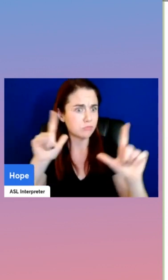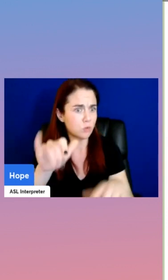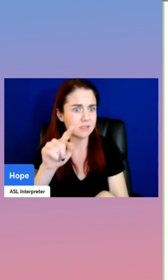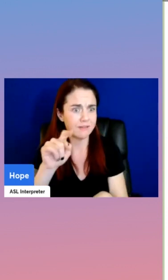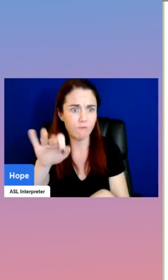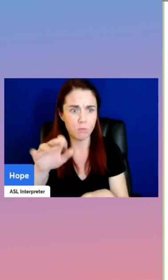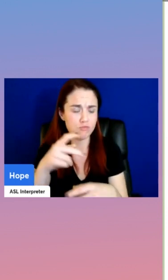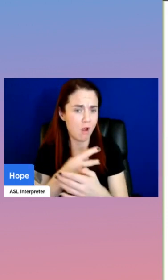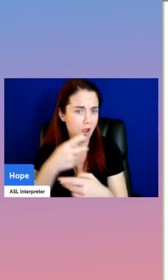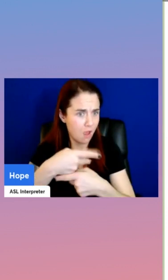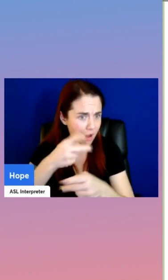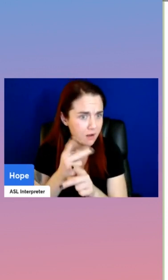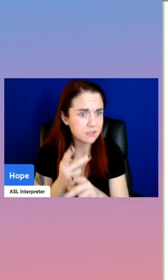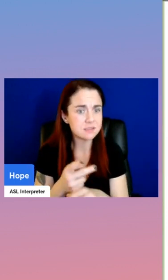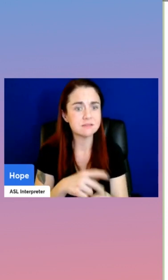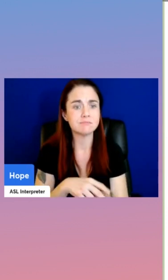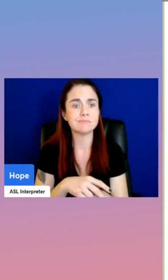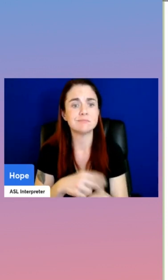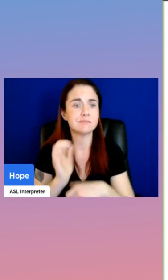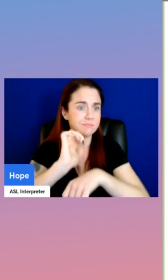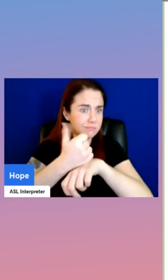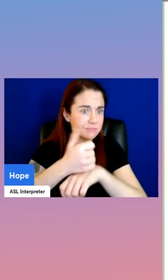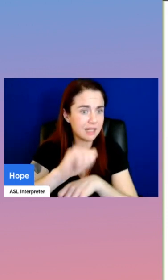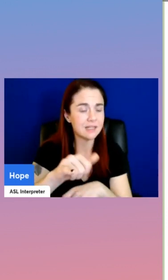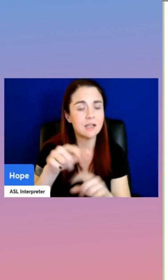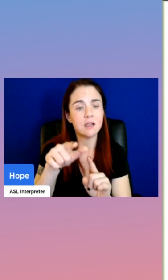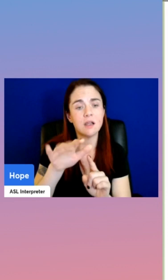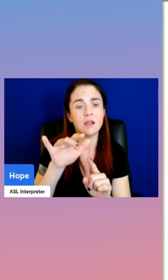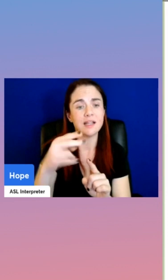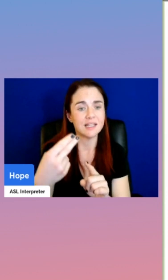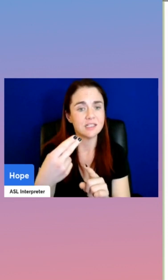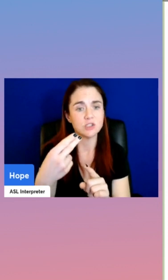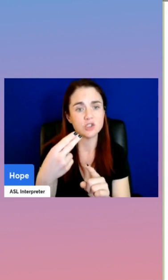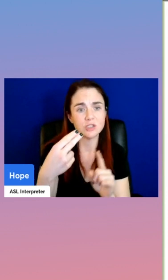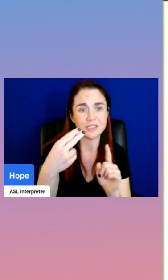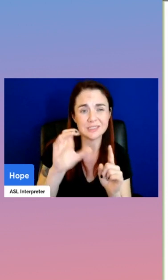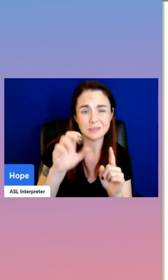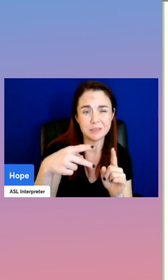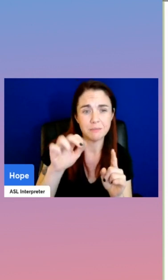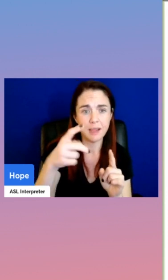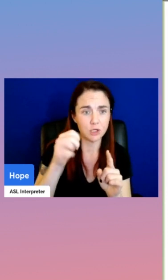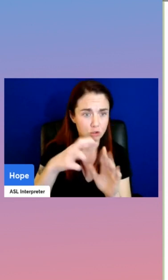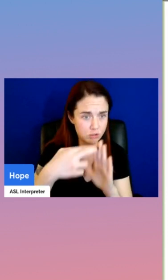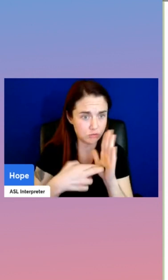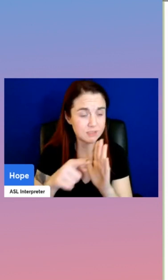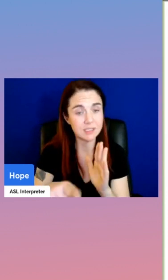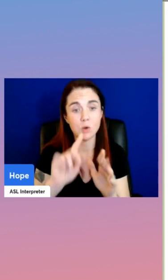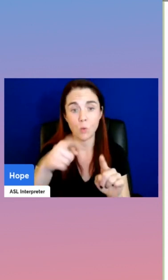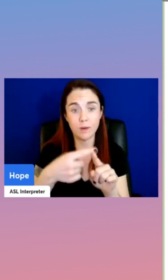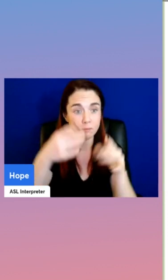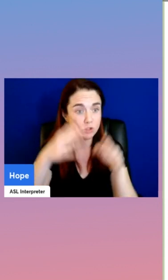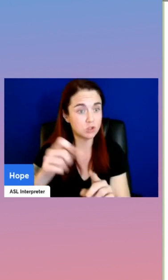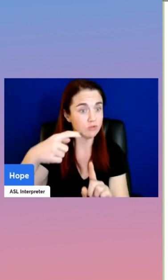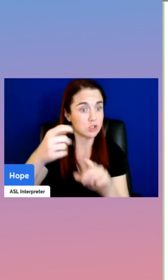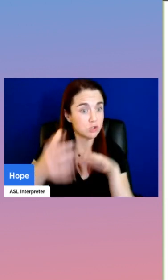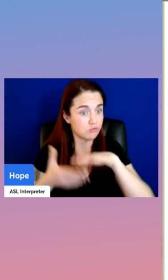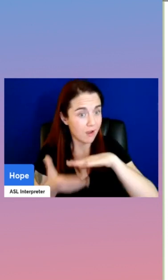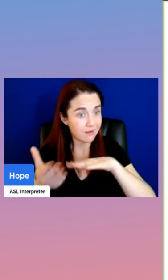projects and enable the HCP Packer registry. What will happen is that whenever anyone will trigger a run of